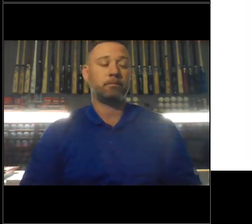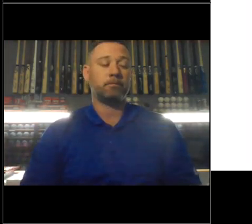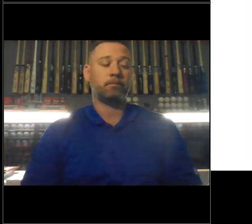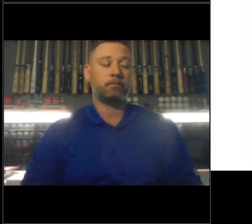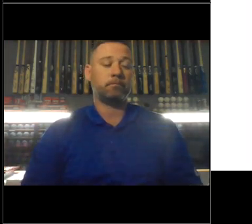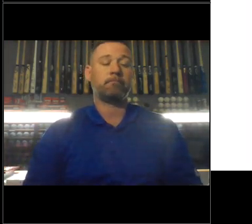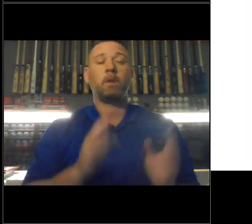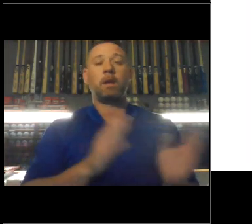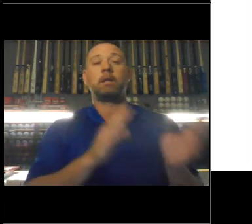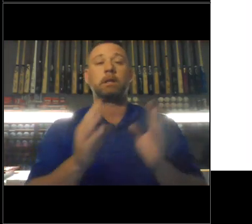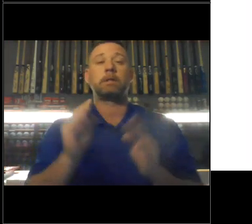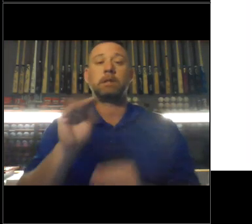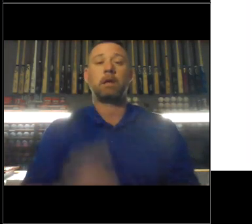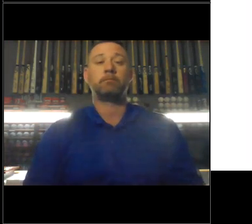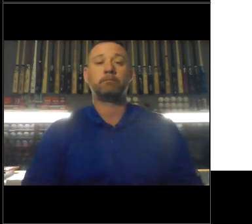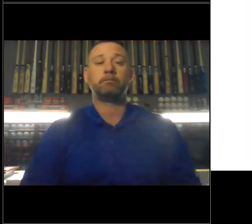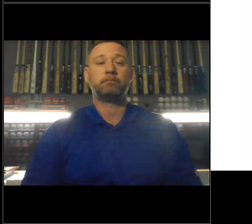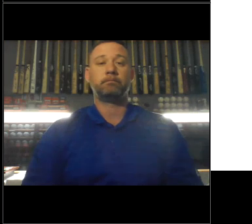next slide.